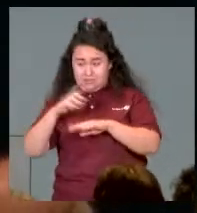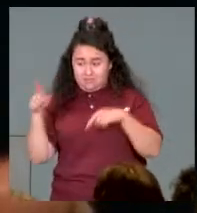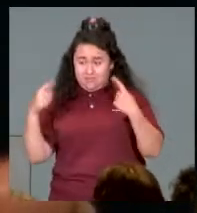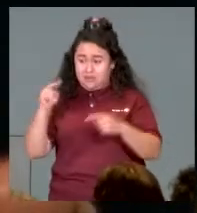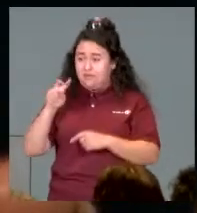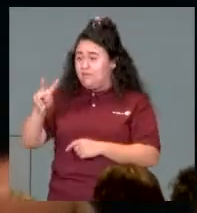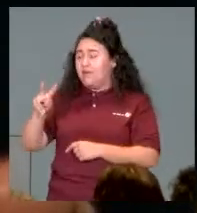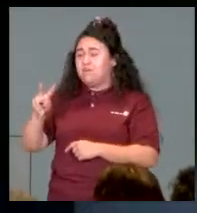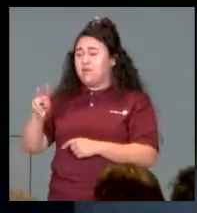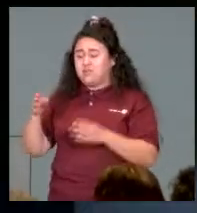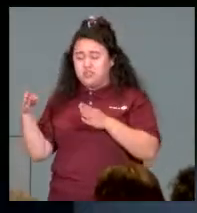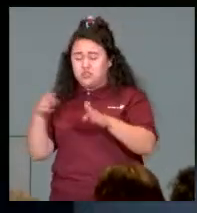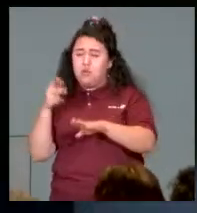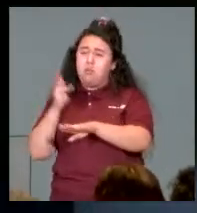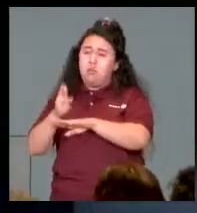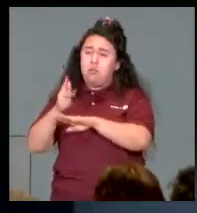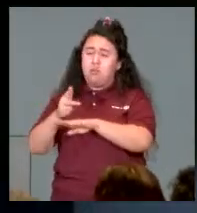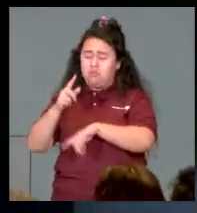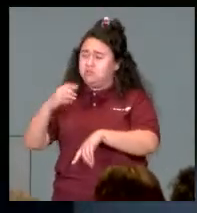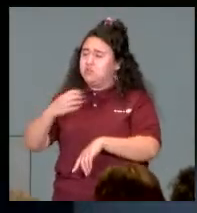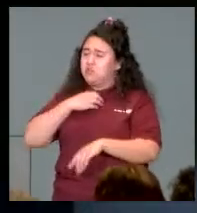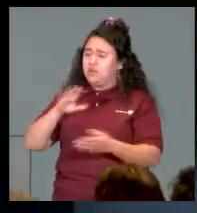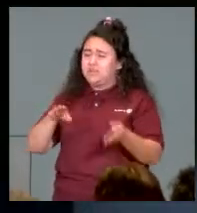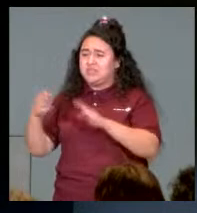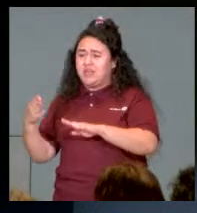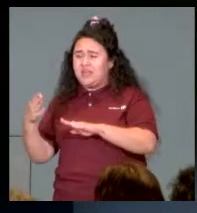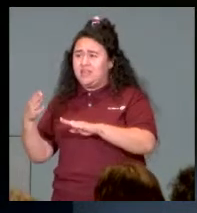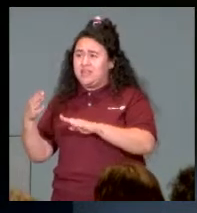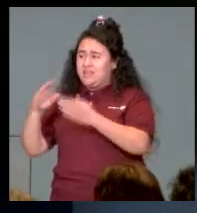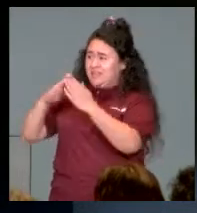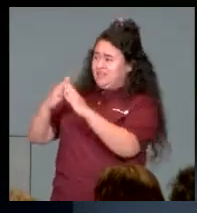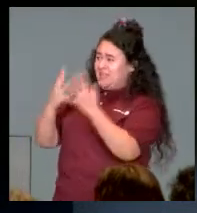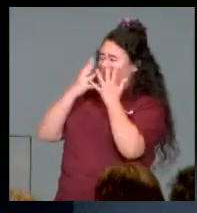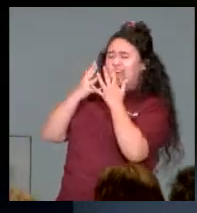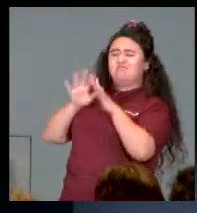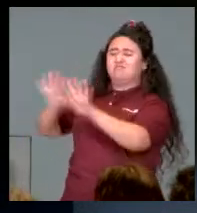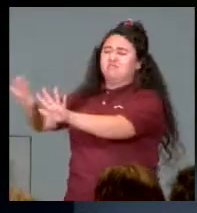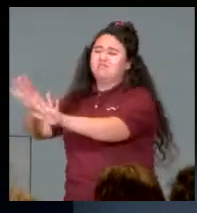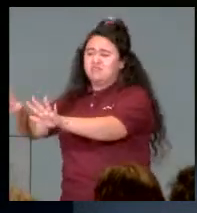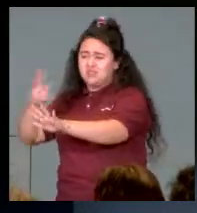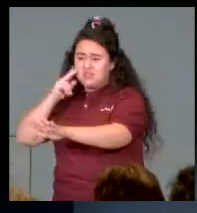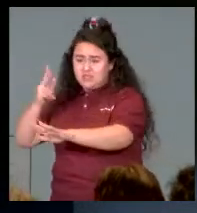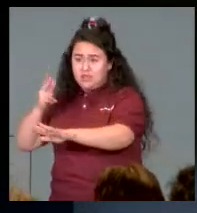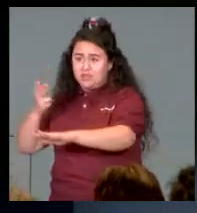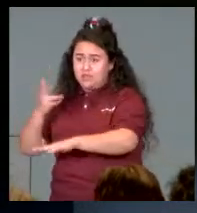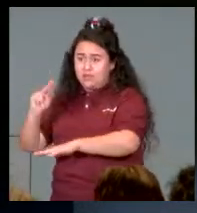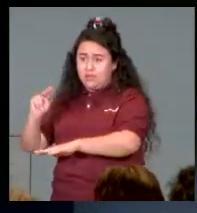can't choke to death. This city better back down. You see this gun on the table?